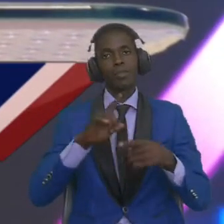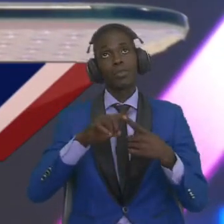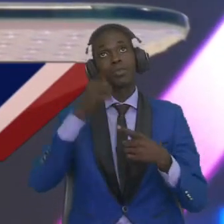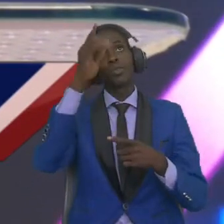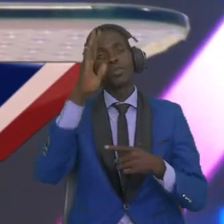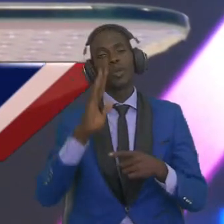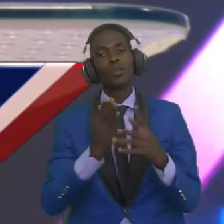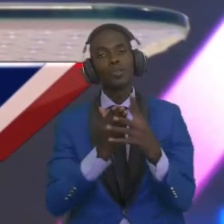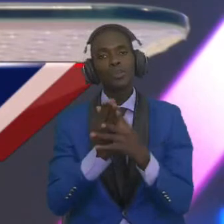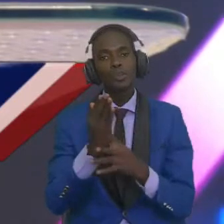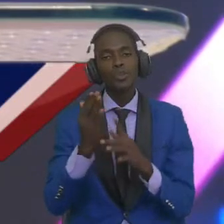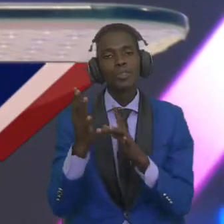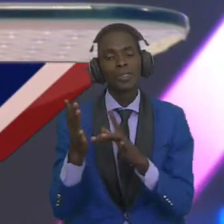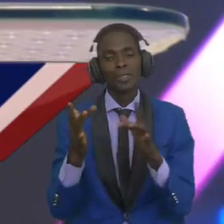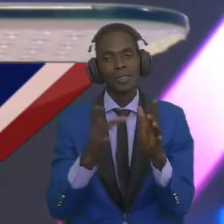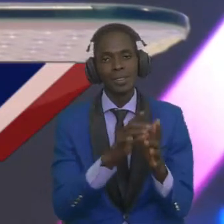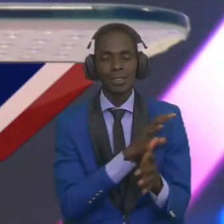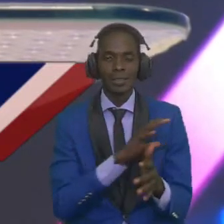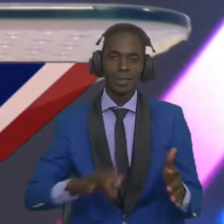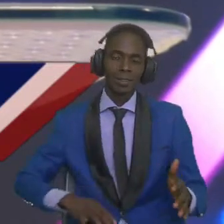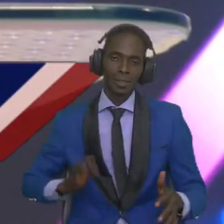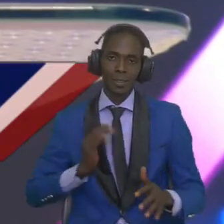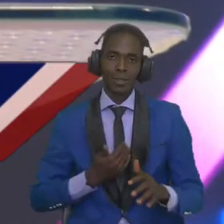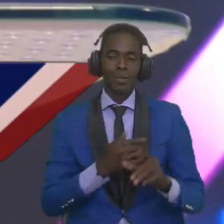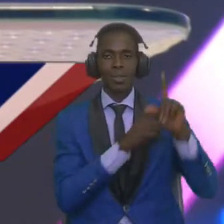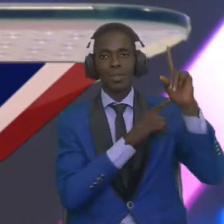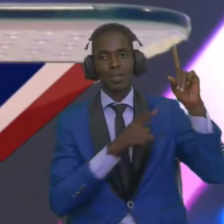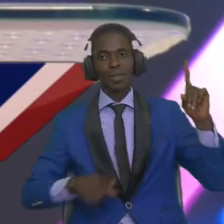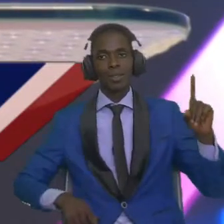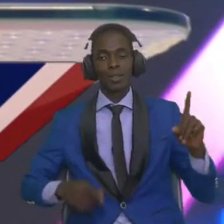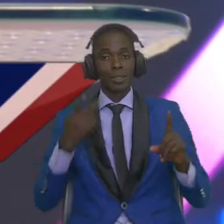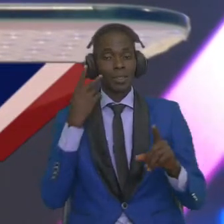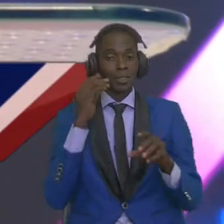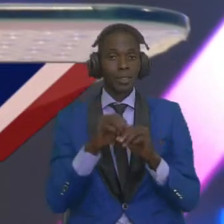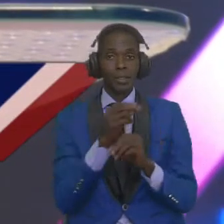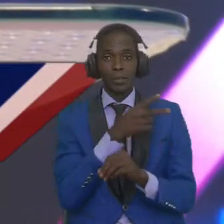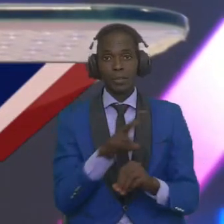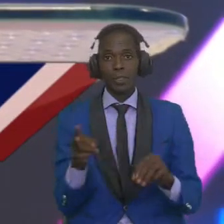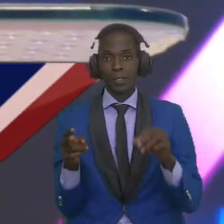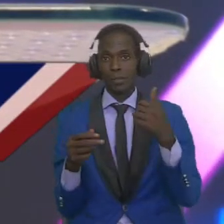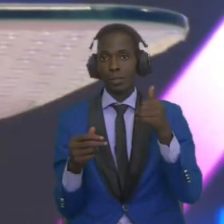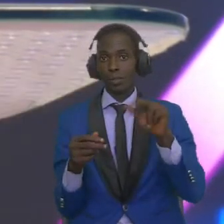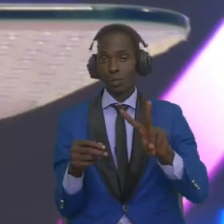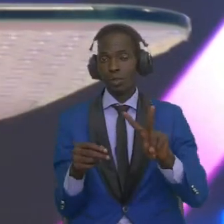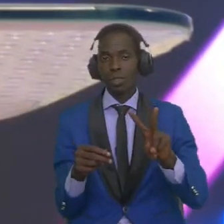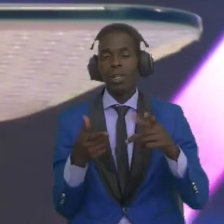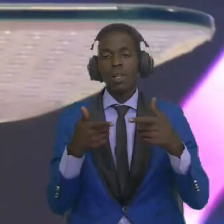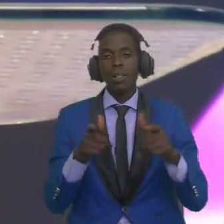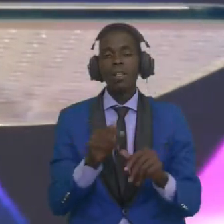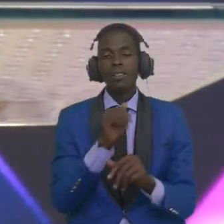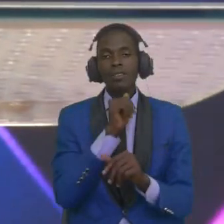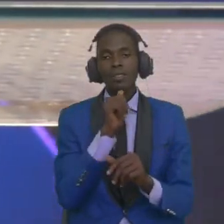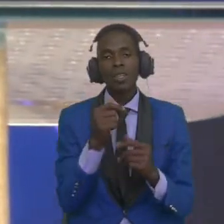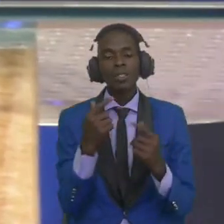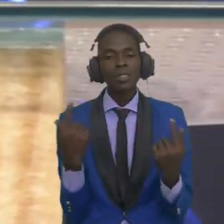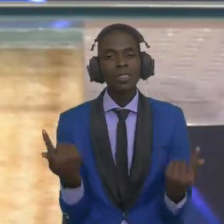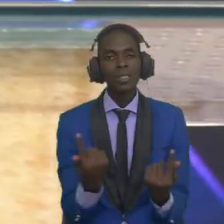through Jesus Christ our Lord. And in verse 12, it says, let not sin